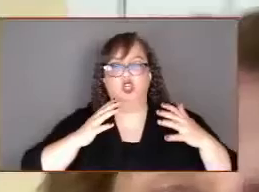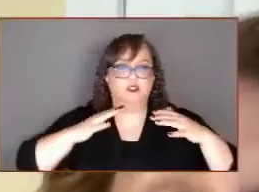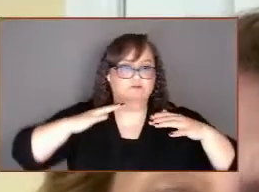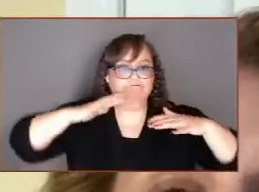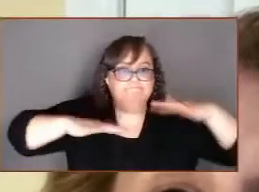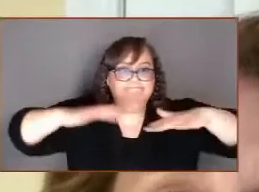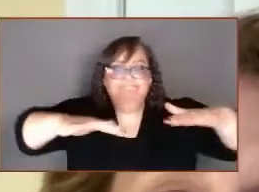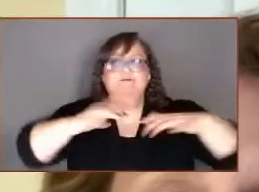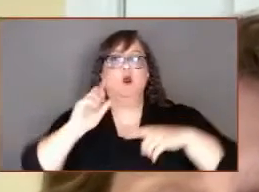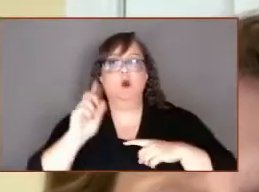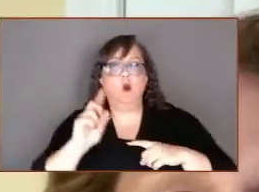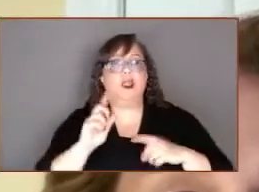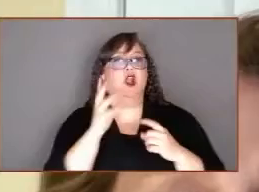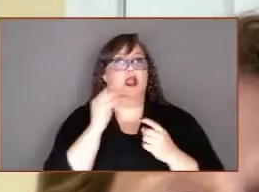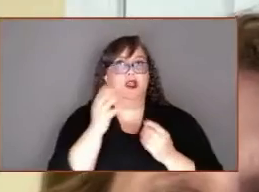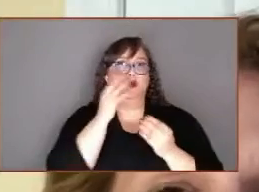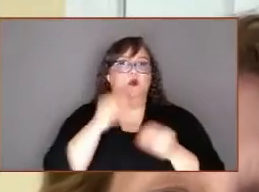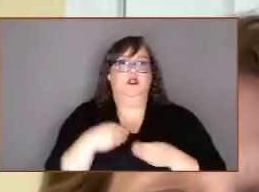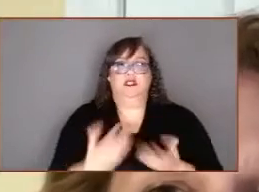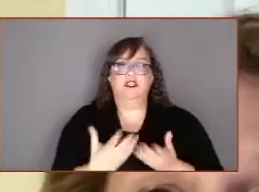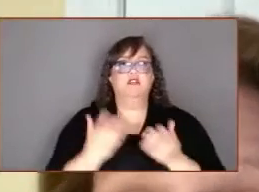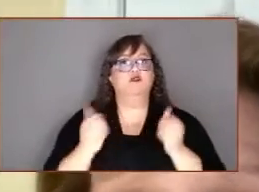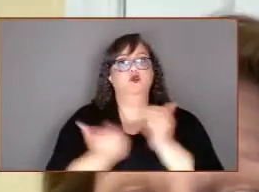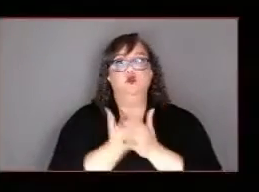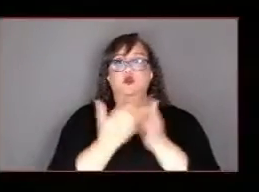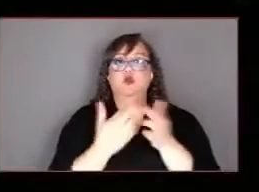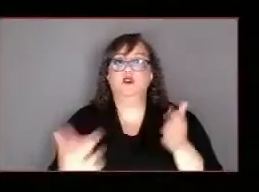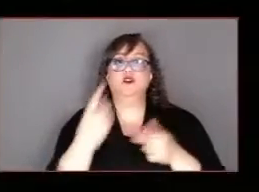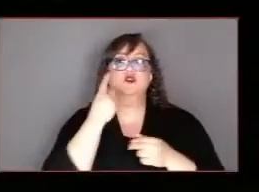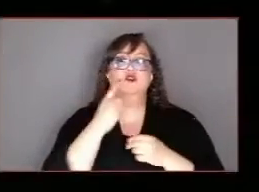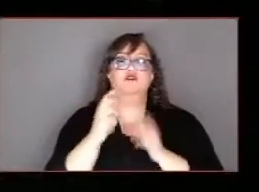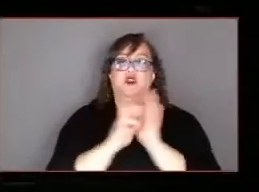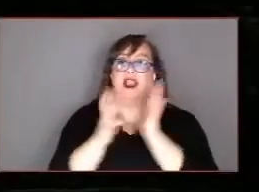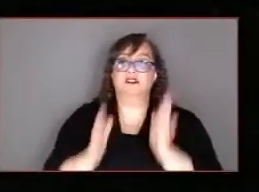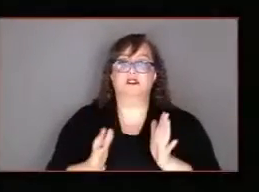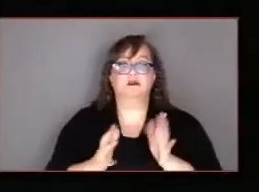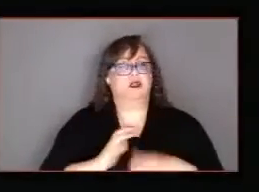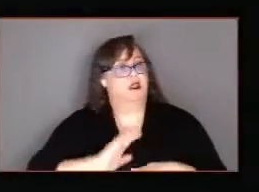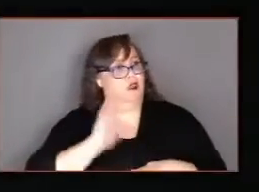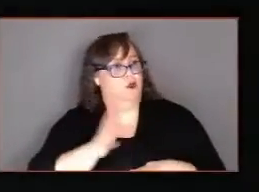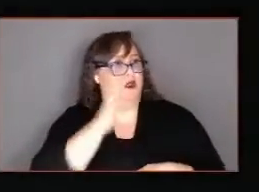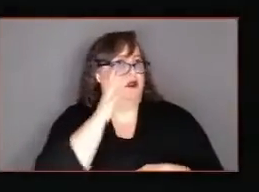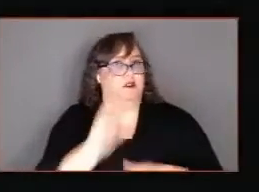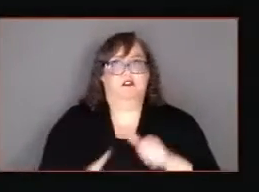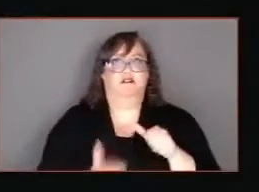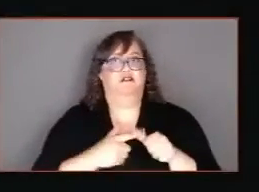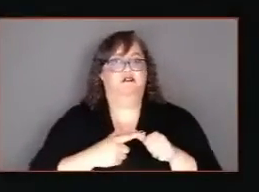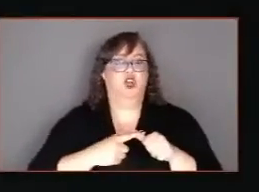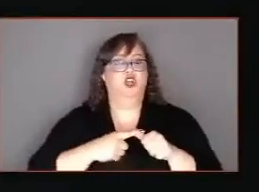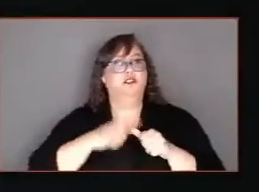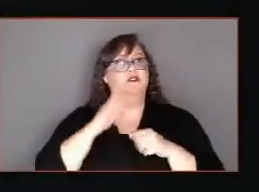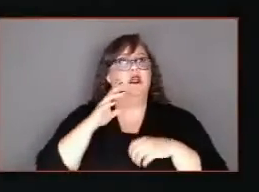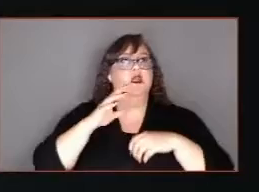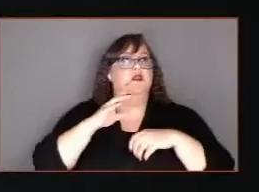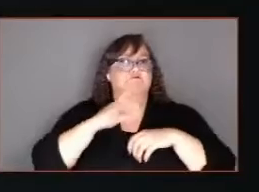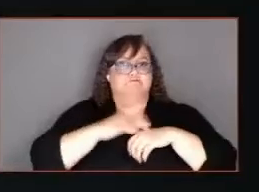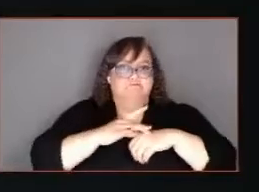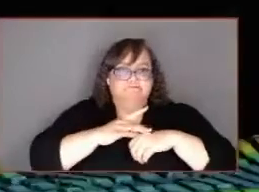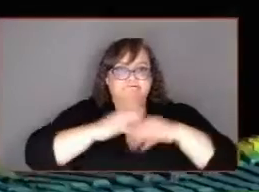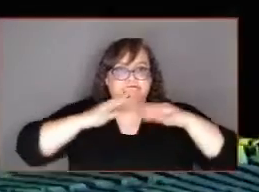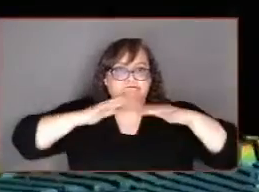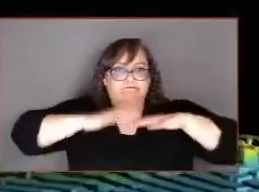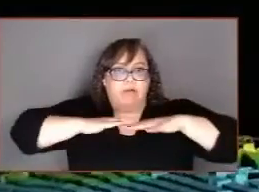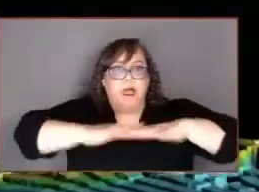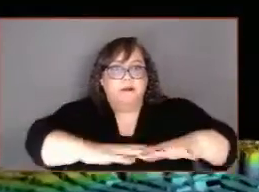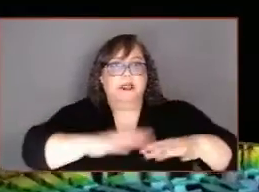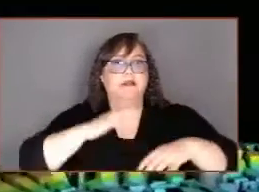will be the first resource mapping mission on the surface of another celestial body. It represents a new kind of mission for NASA